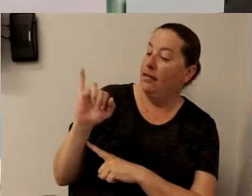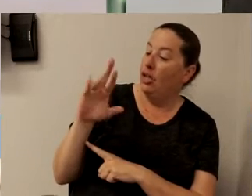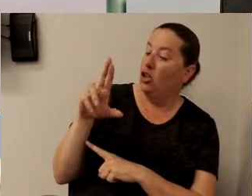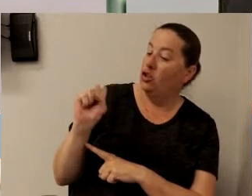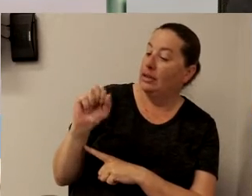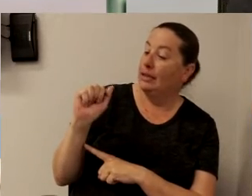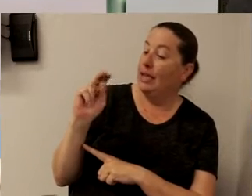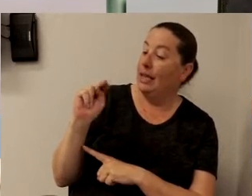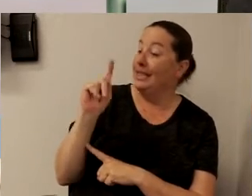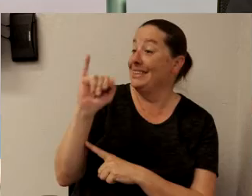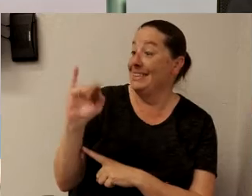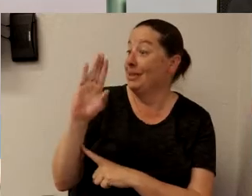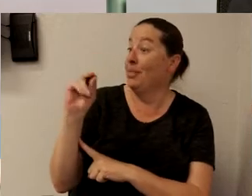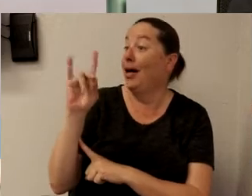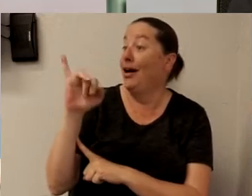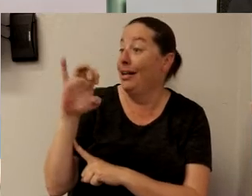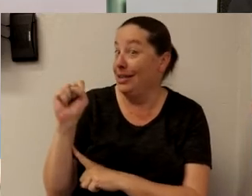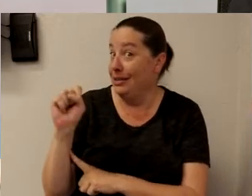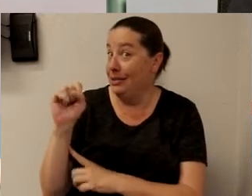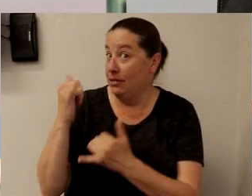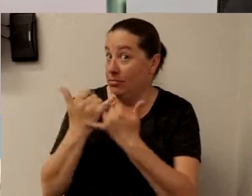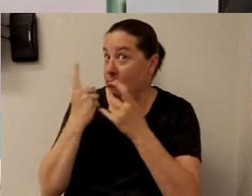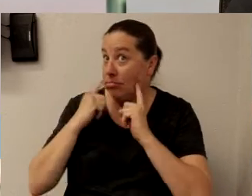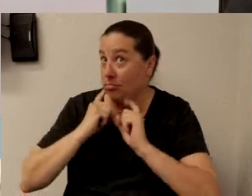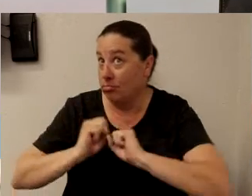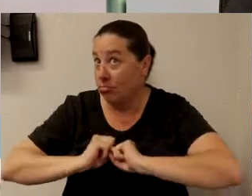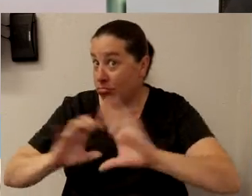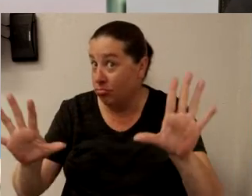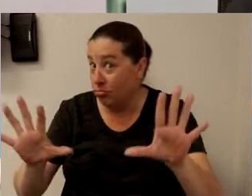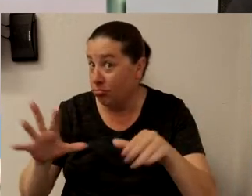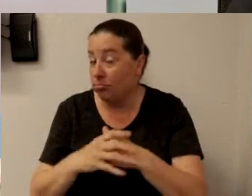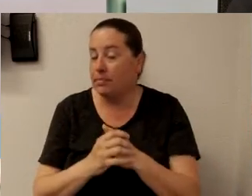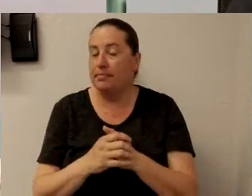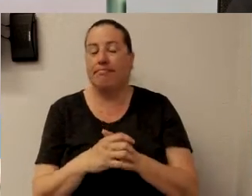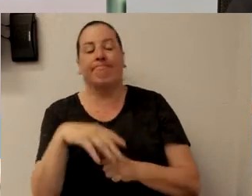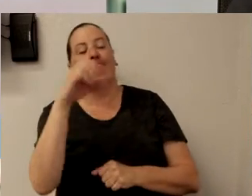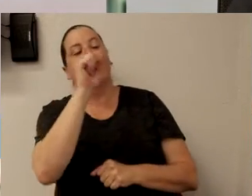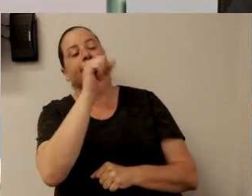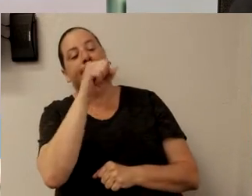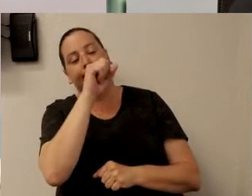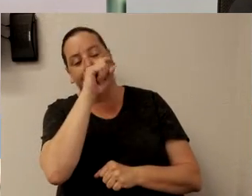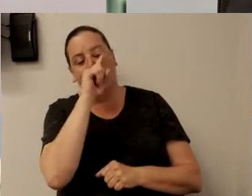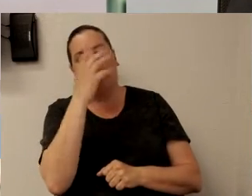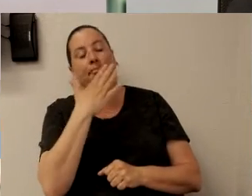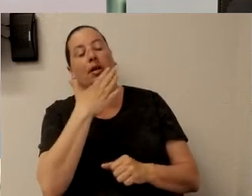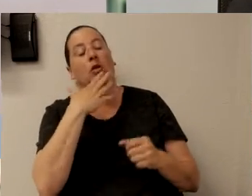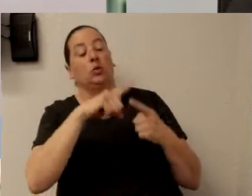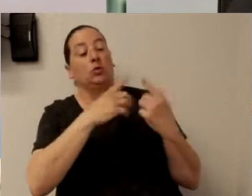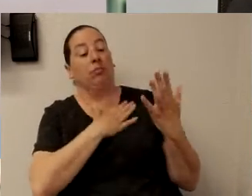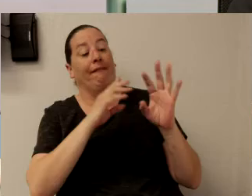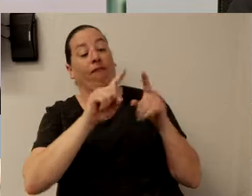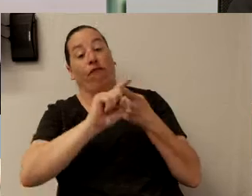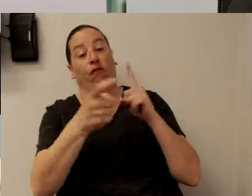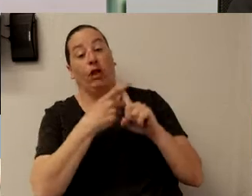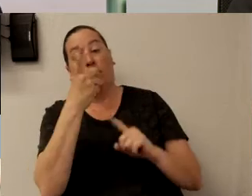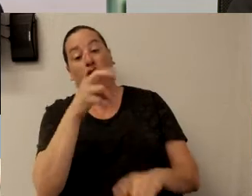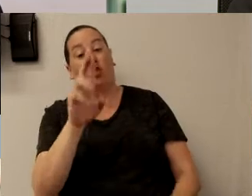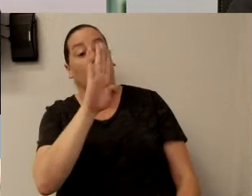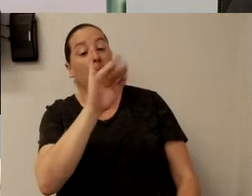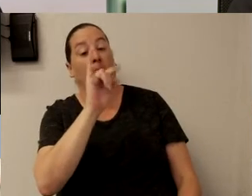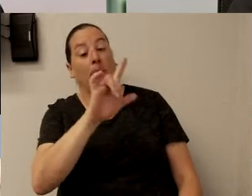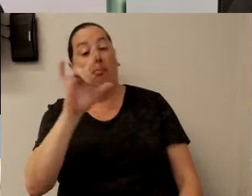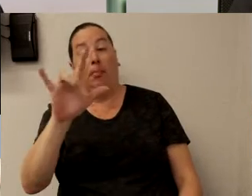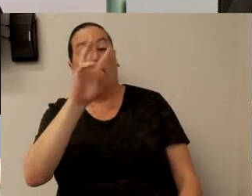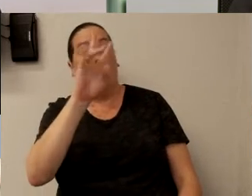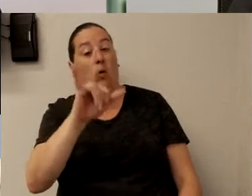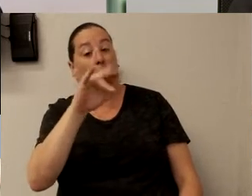Yeah, so thanks to my friend, Dr. Bill Wynn, for